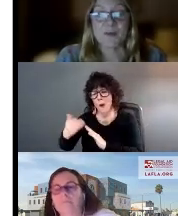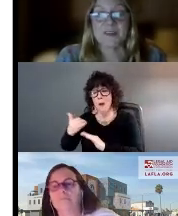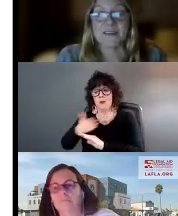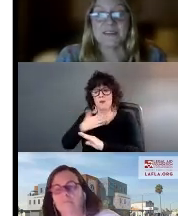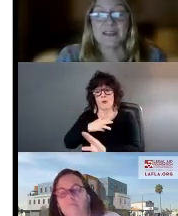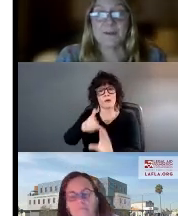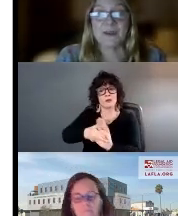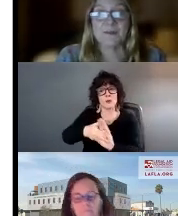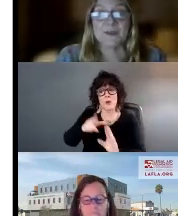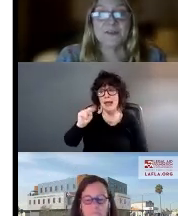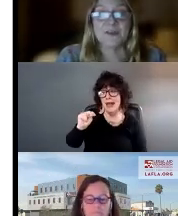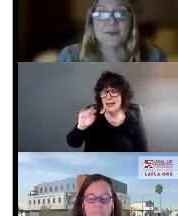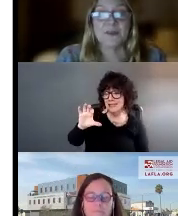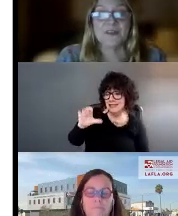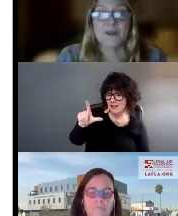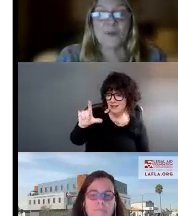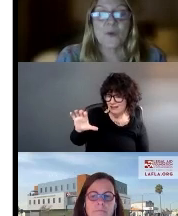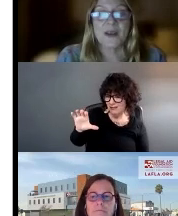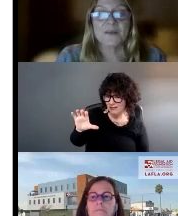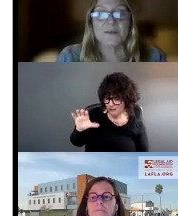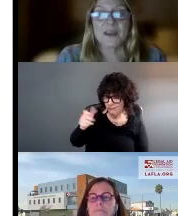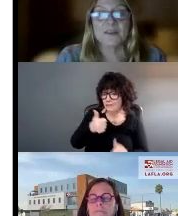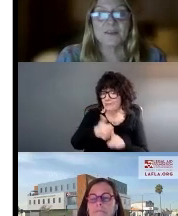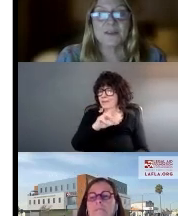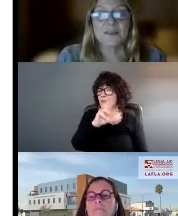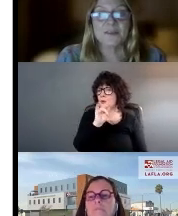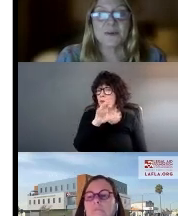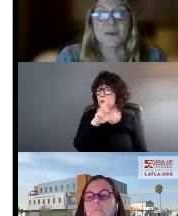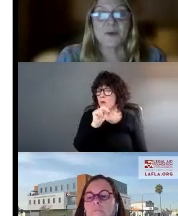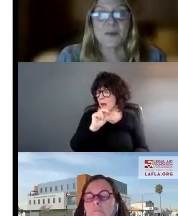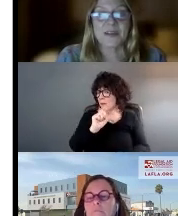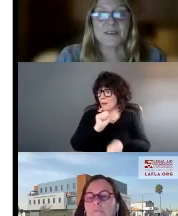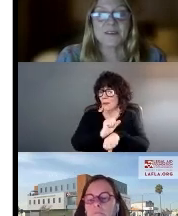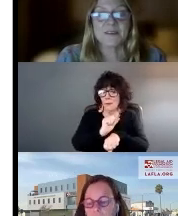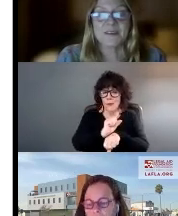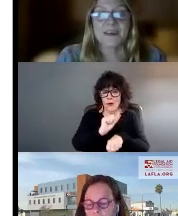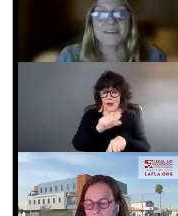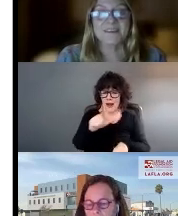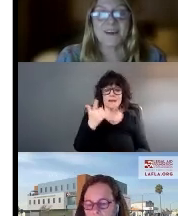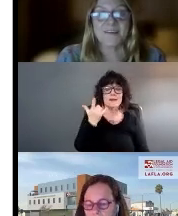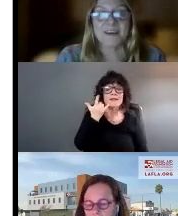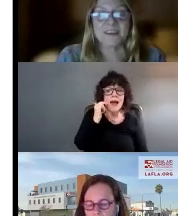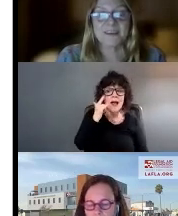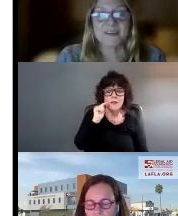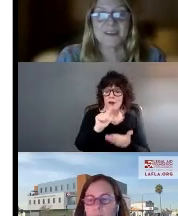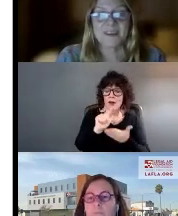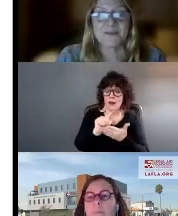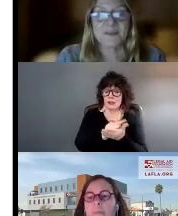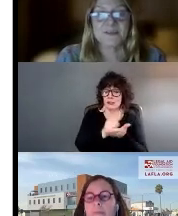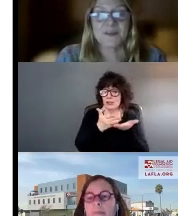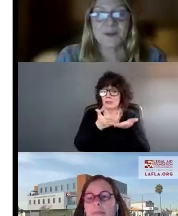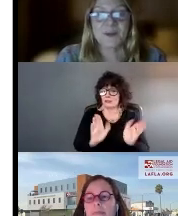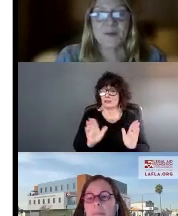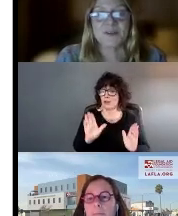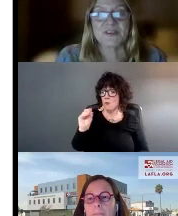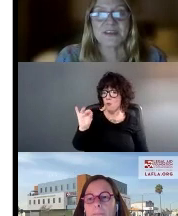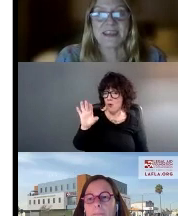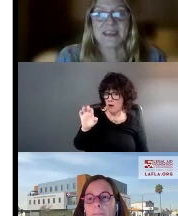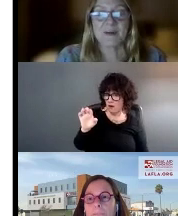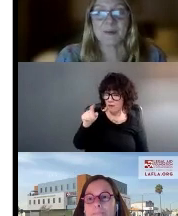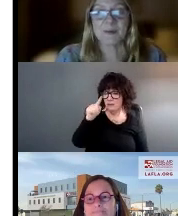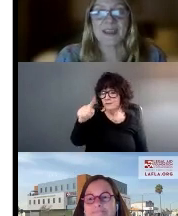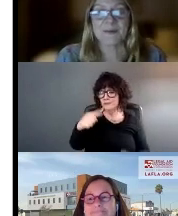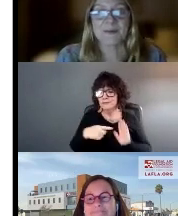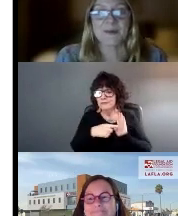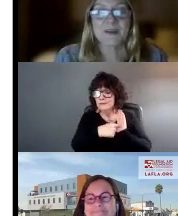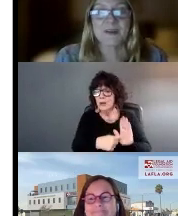also represented low-income consumers in a wide range of consumer law matters as the directing attorney of the Consumer Law Project